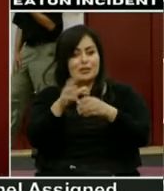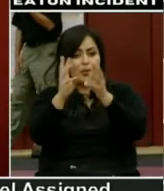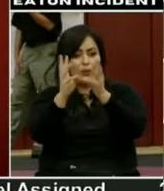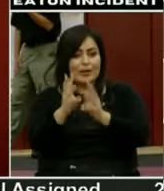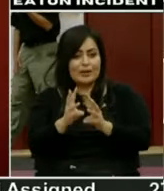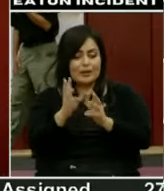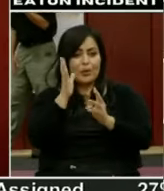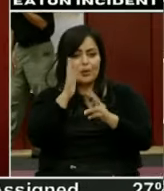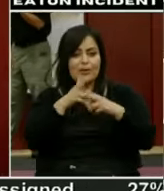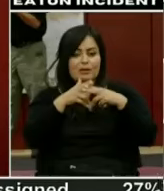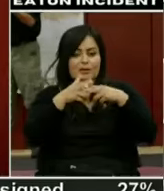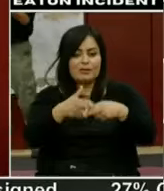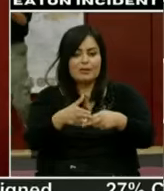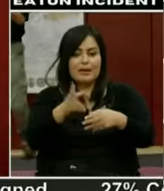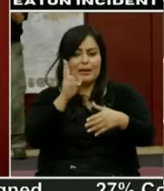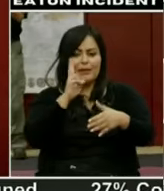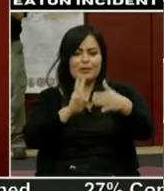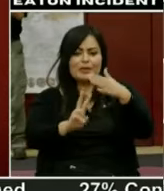call